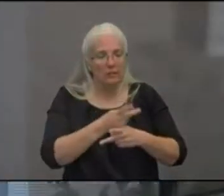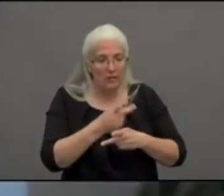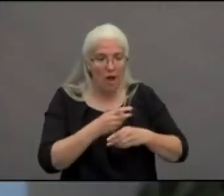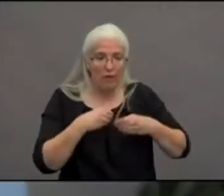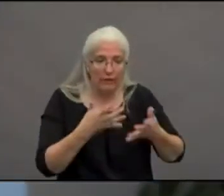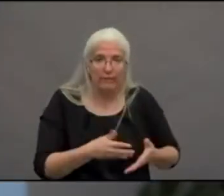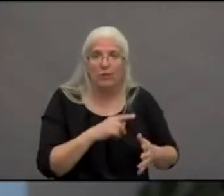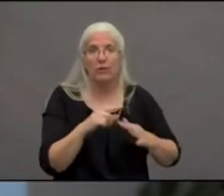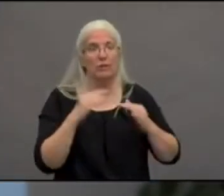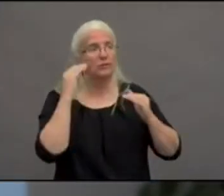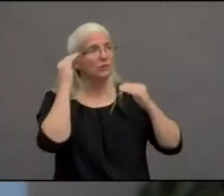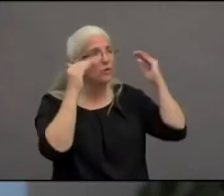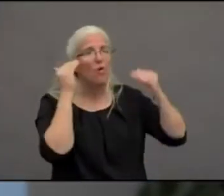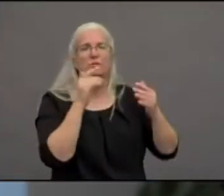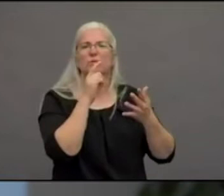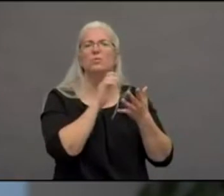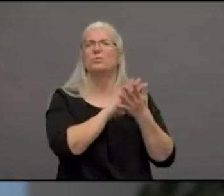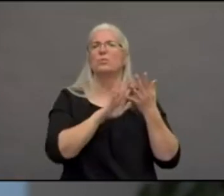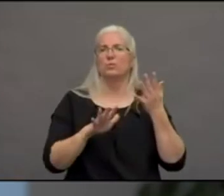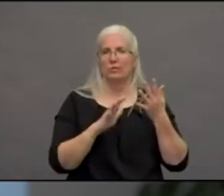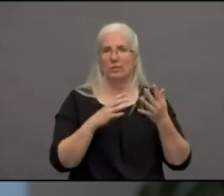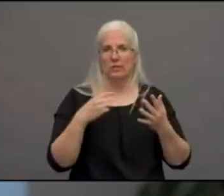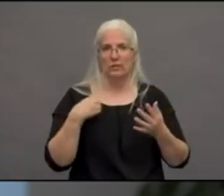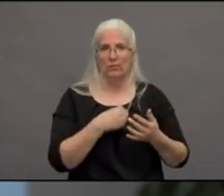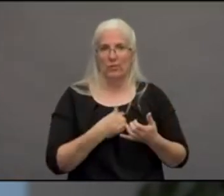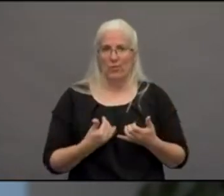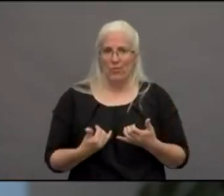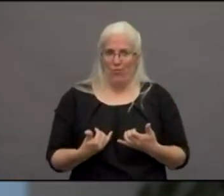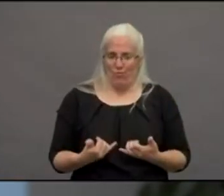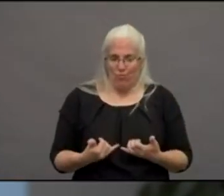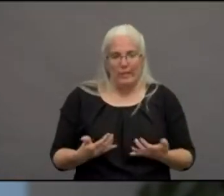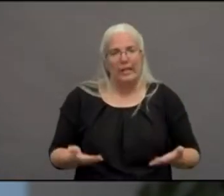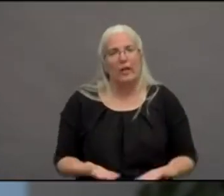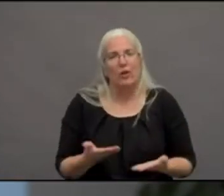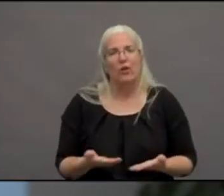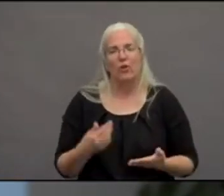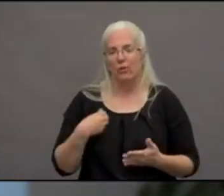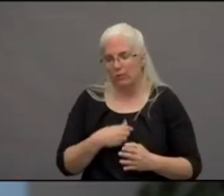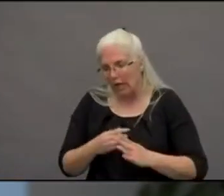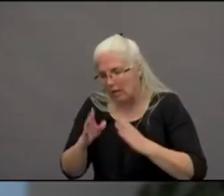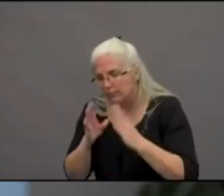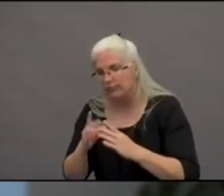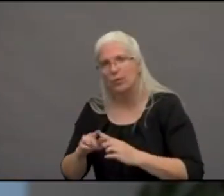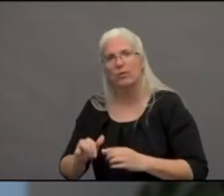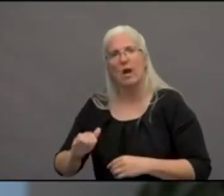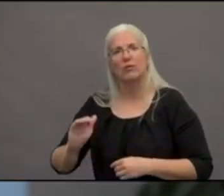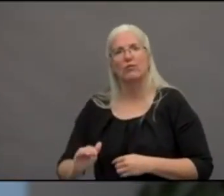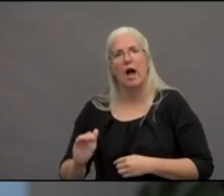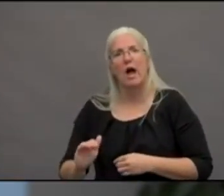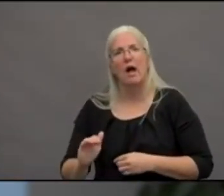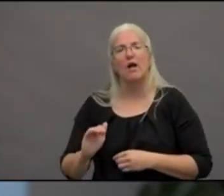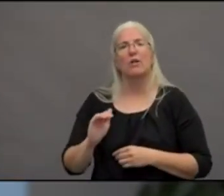our society, that we're present and we're attuned and we're responsive. Present means really